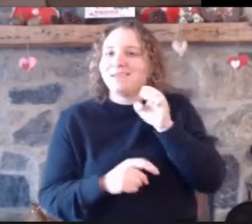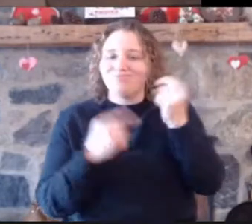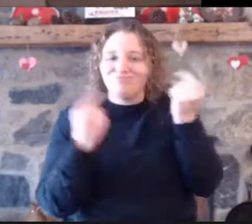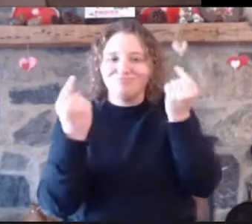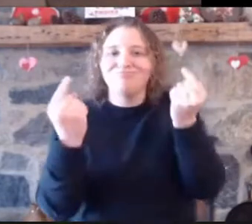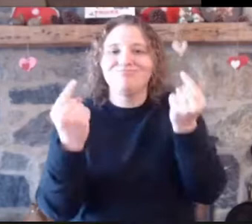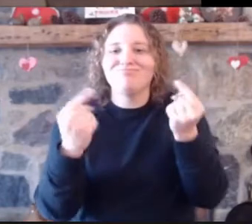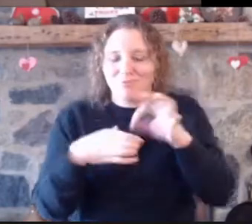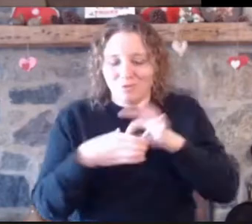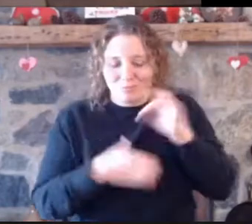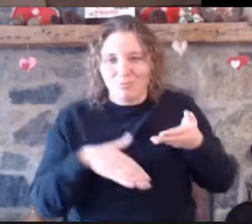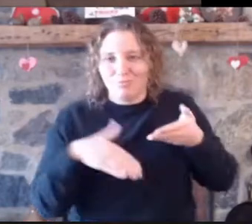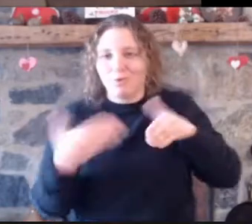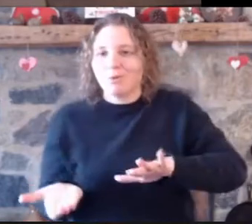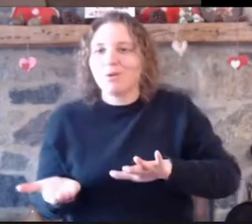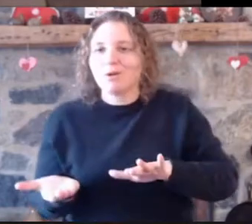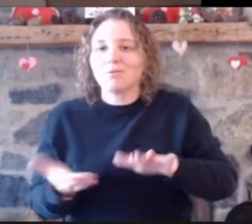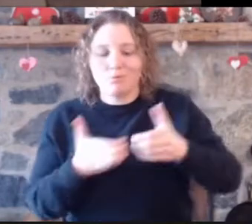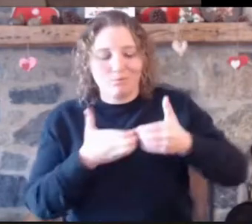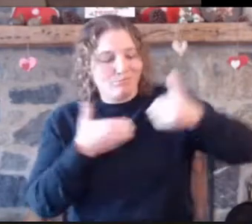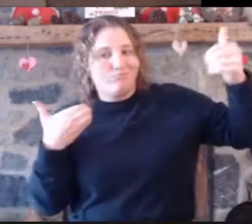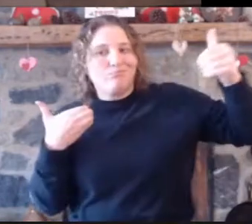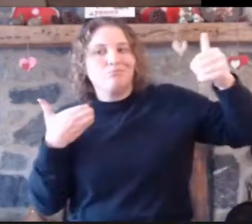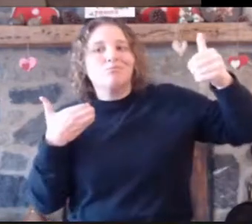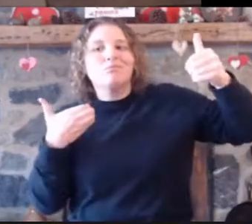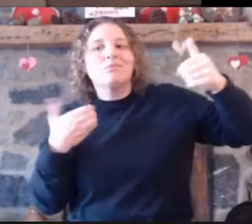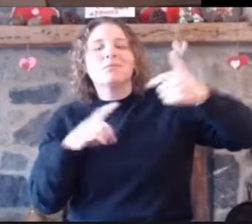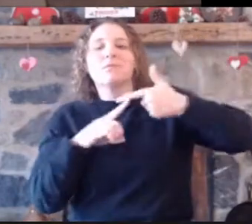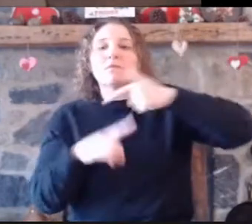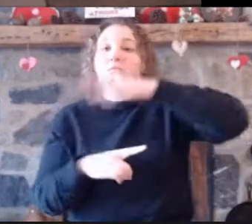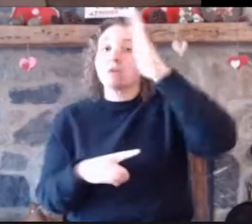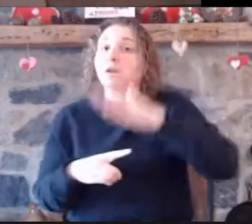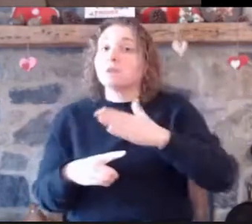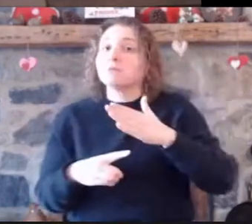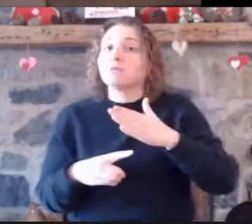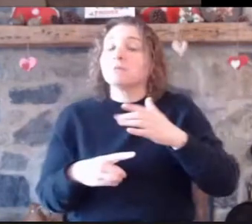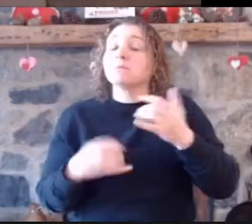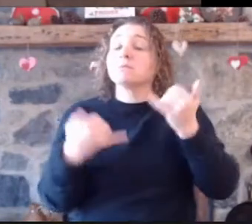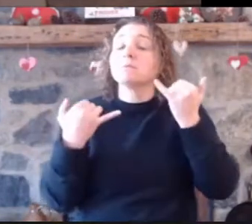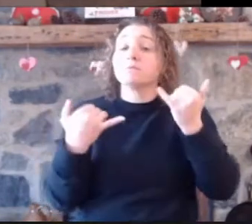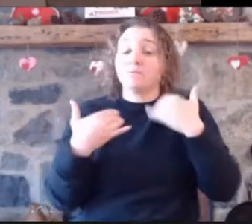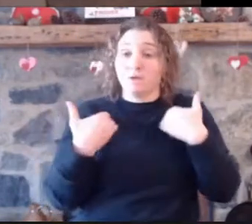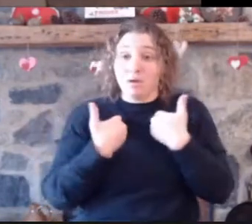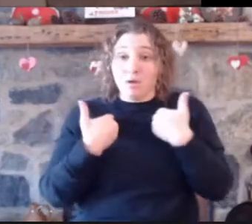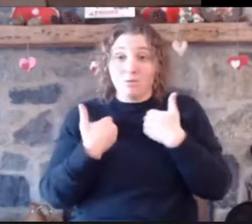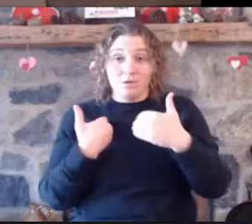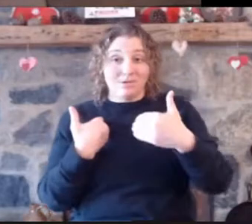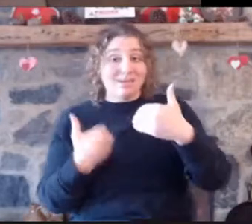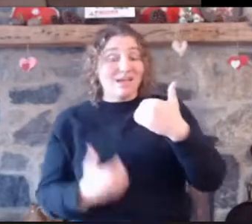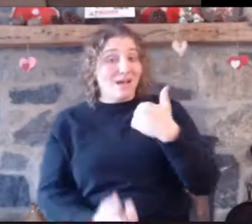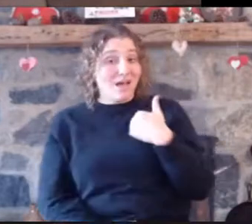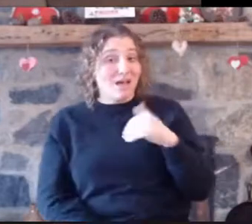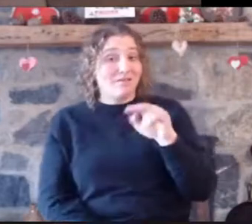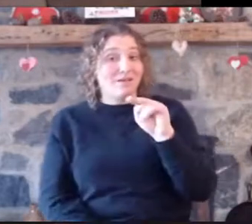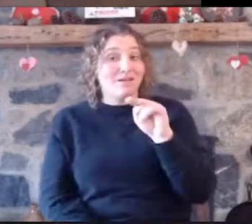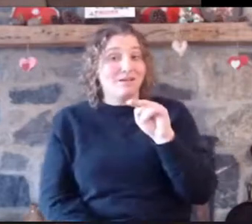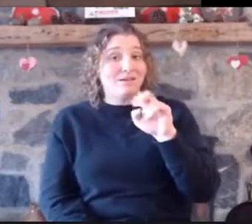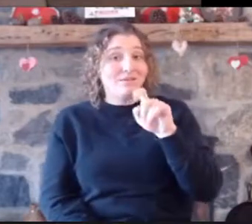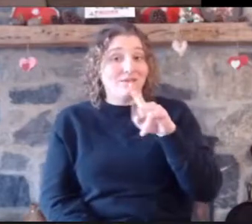dead, spiritually separated away from God. So the animals here receive nephesh,